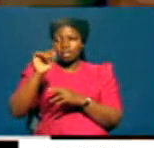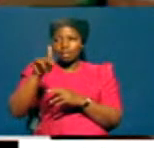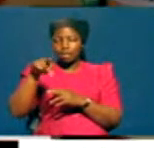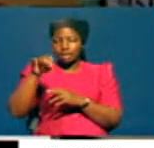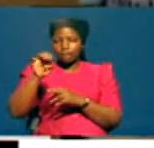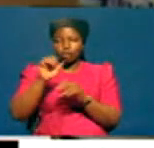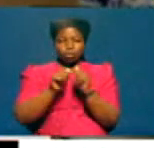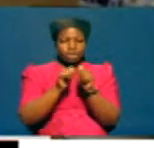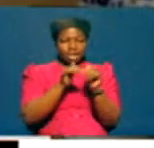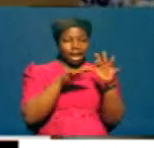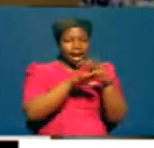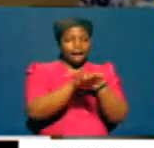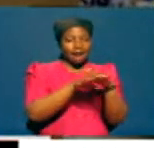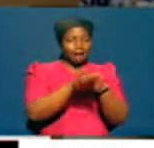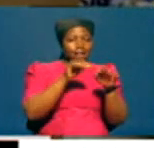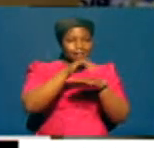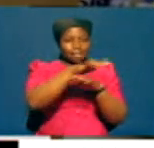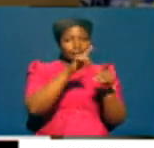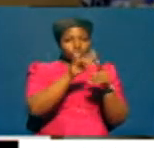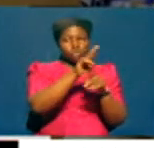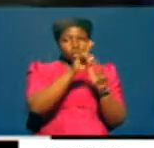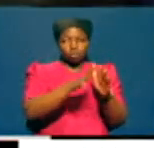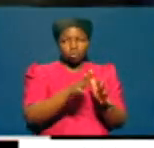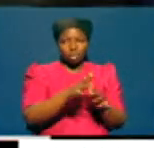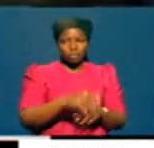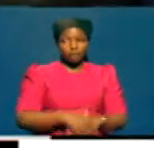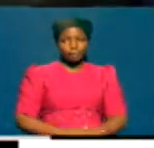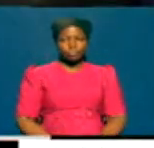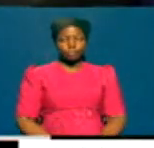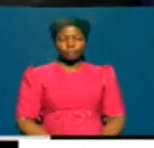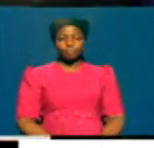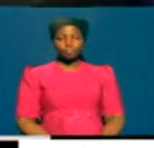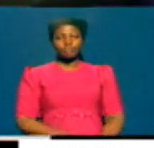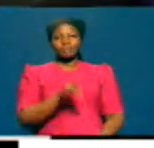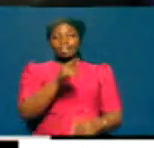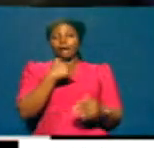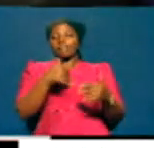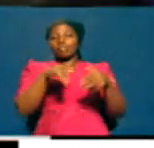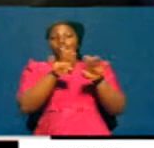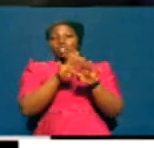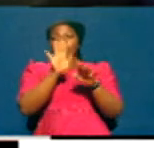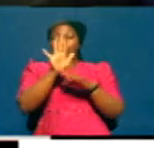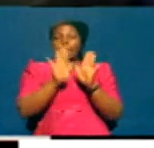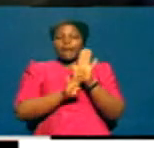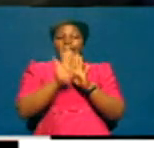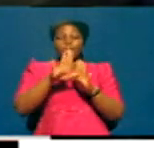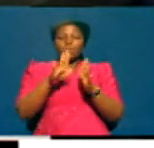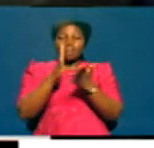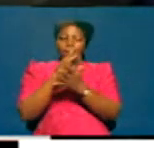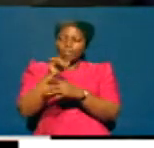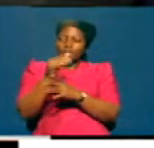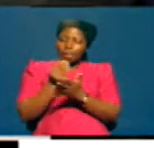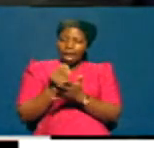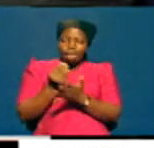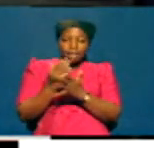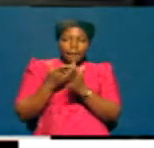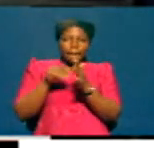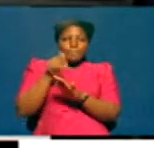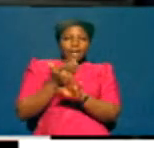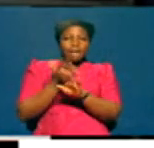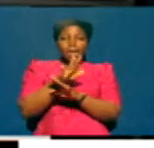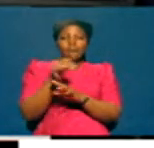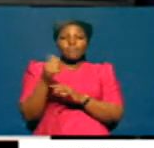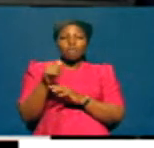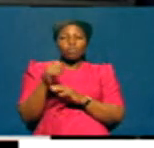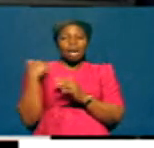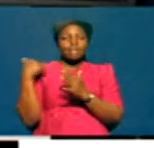that the Tether tokens had been frozen by its developer. Despite the progress so far, some of the money is still outstanding. Reporting for